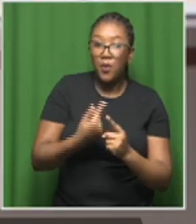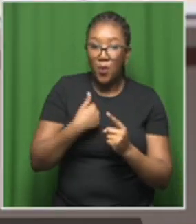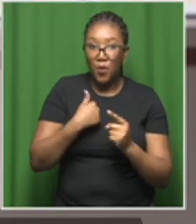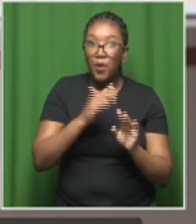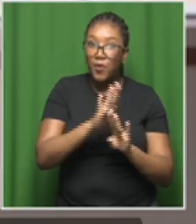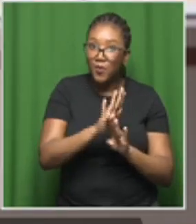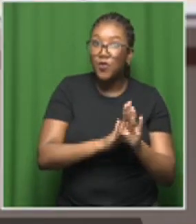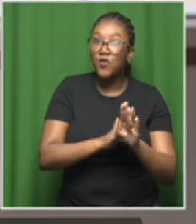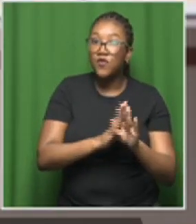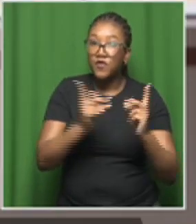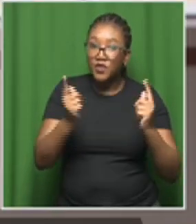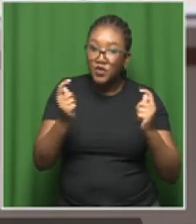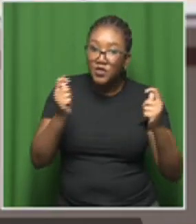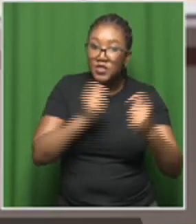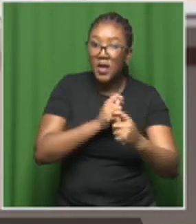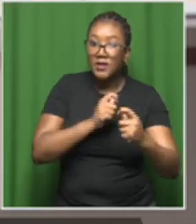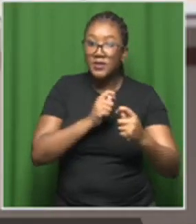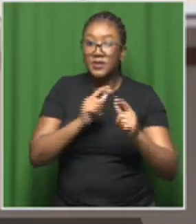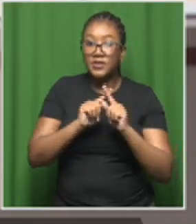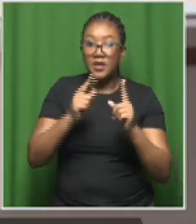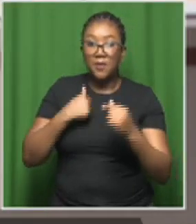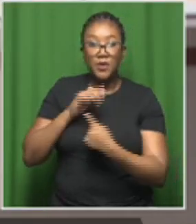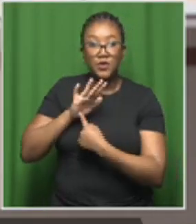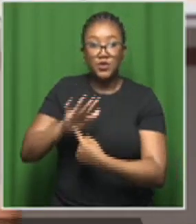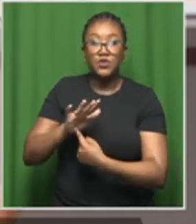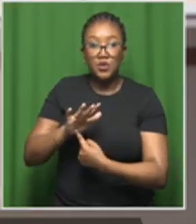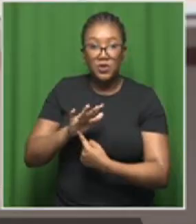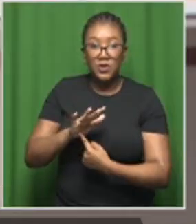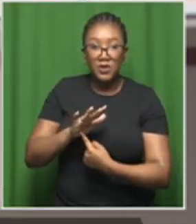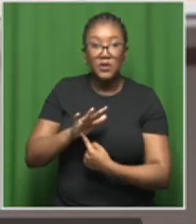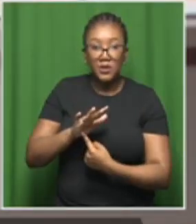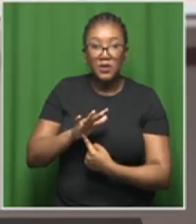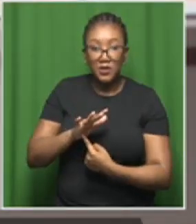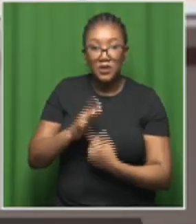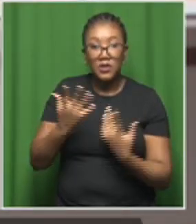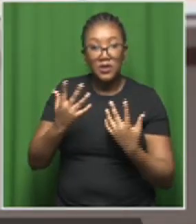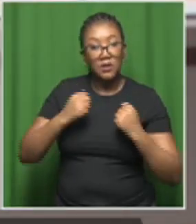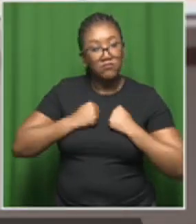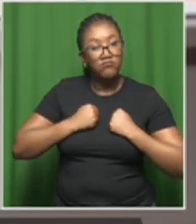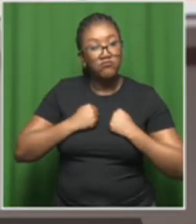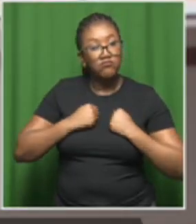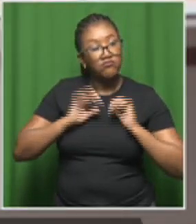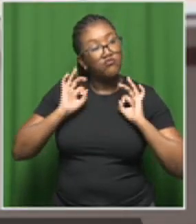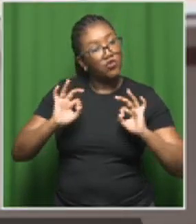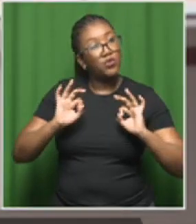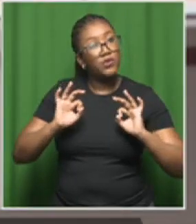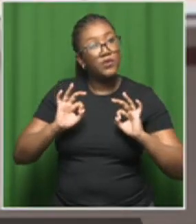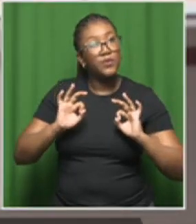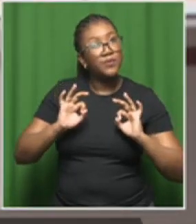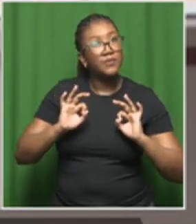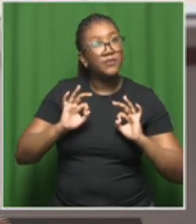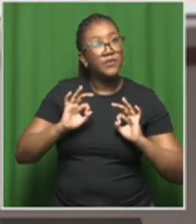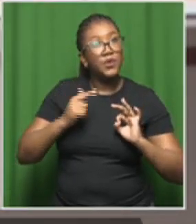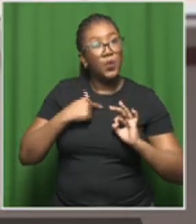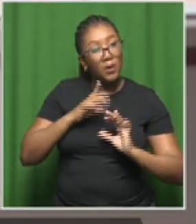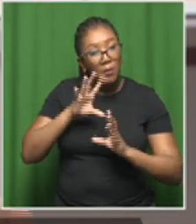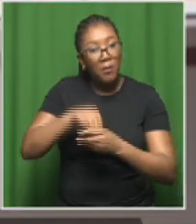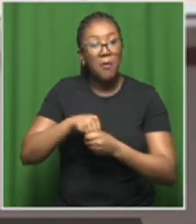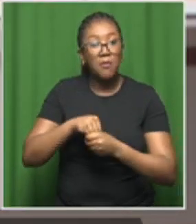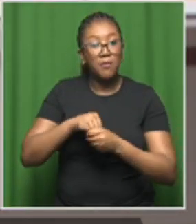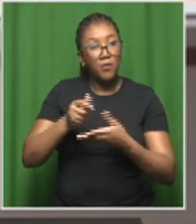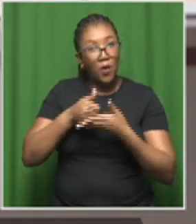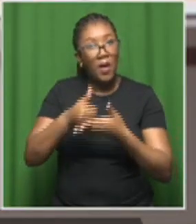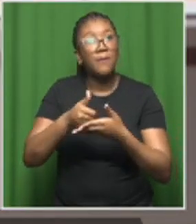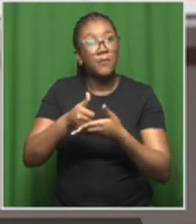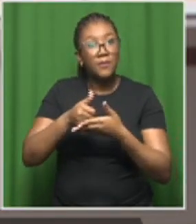of, presenting itself as like I said, a continent that is not passive, but contributes on